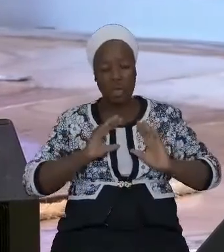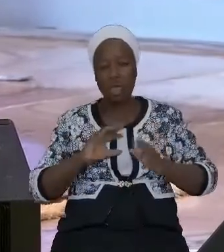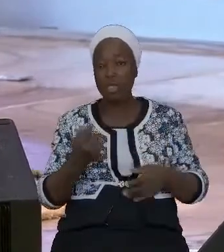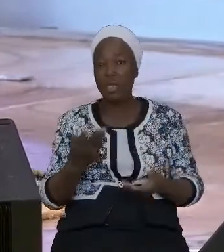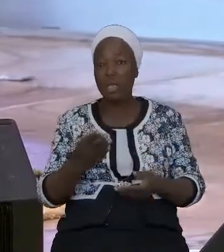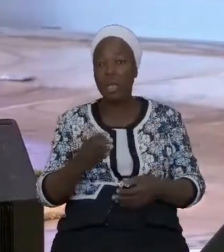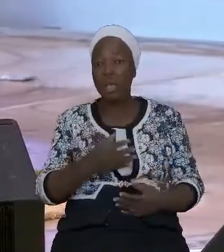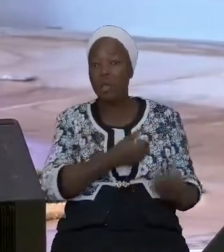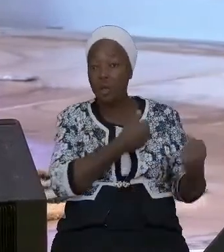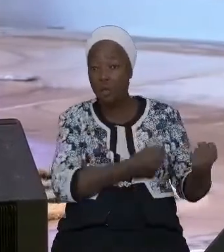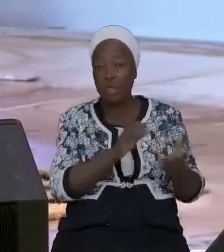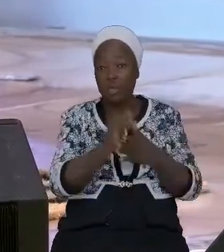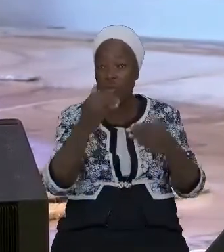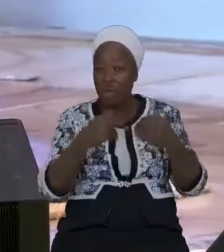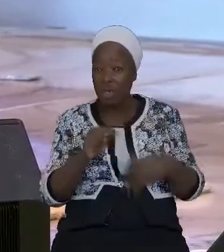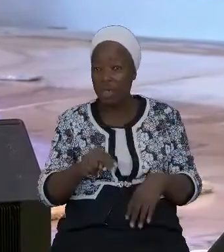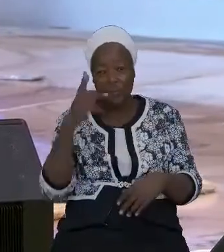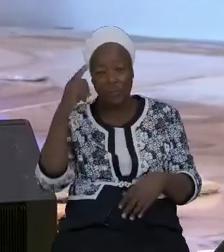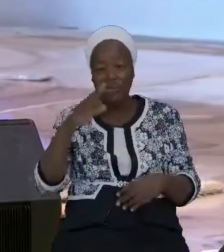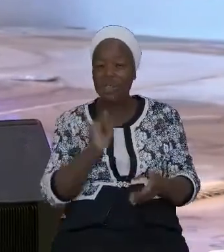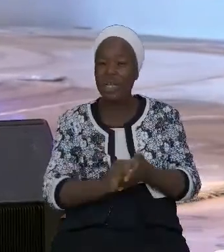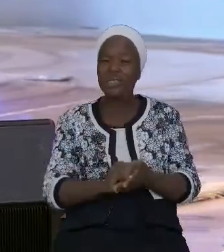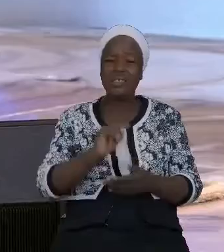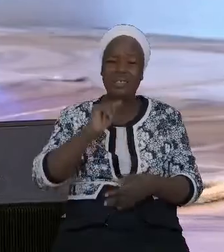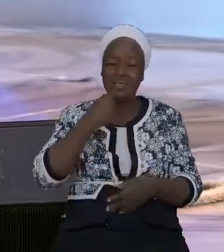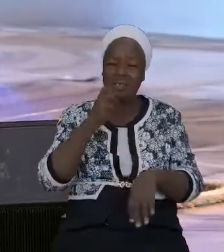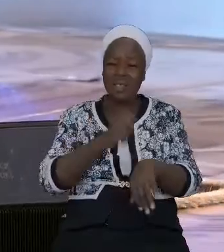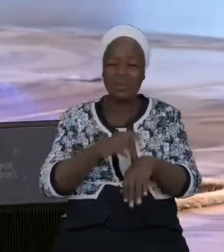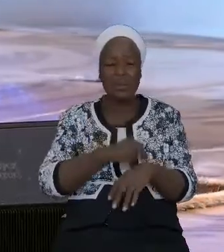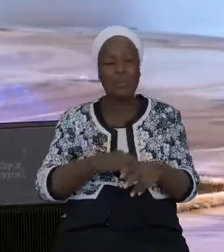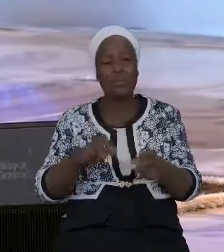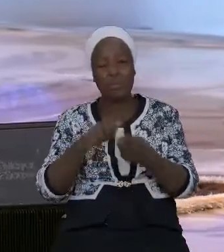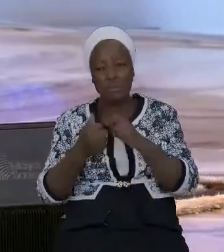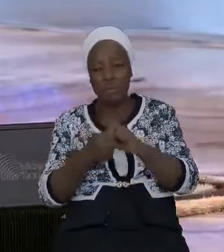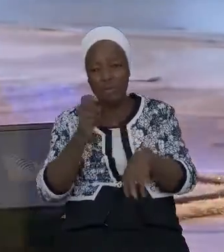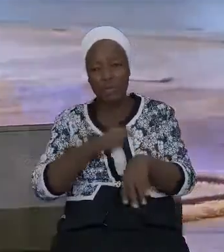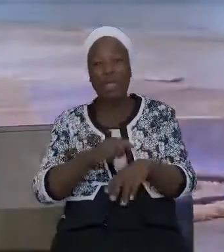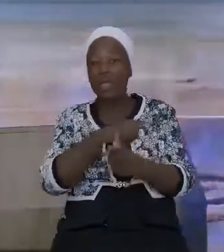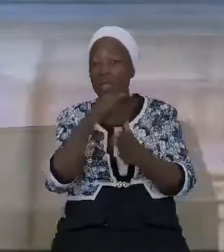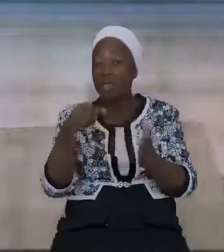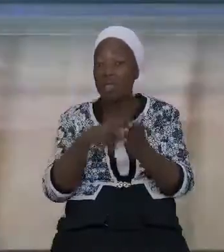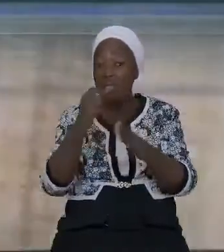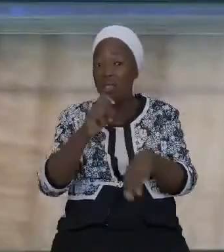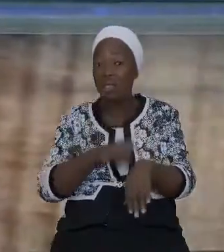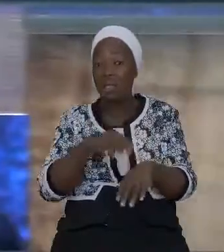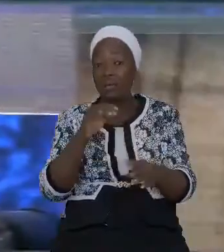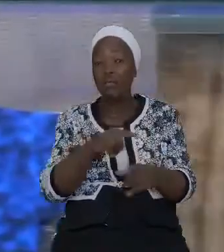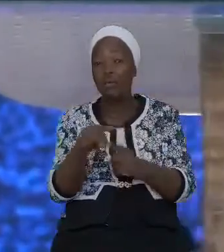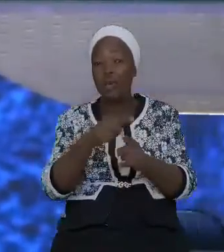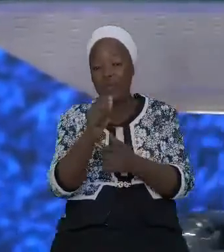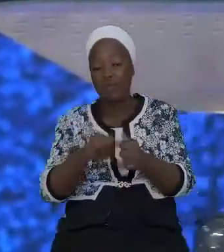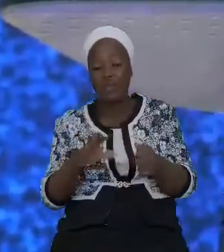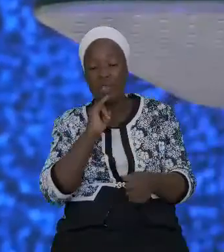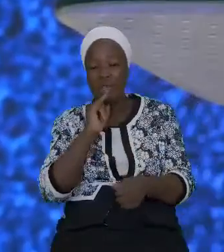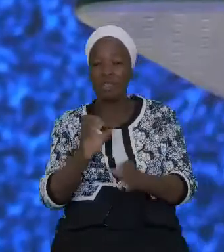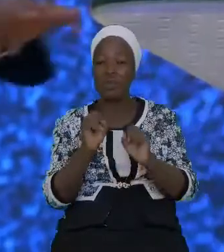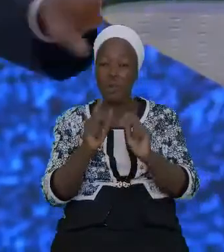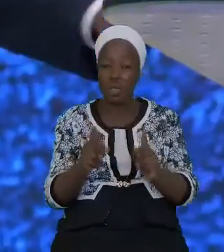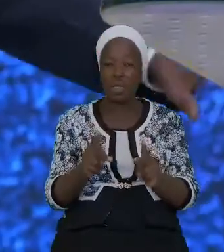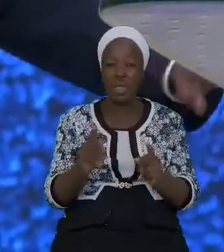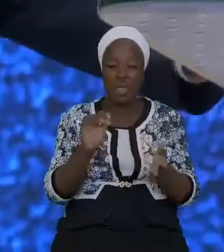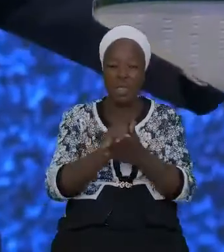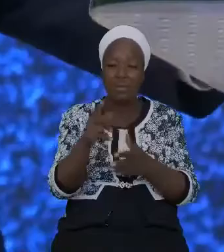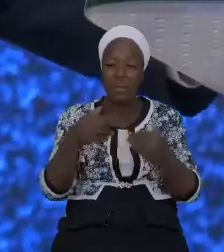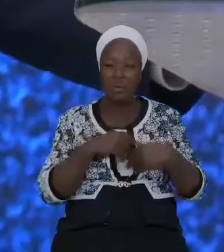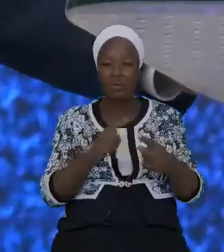the traumatizing time, this is the time when everything is all right that you have to prepare